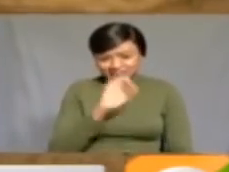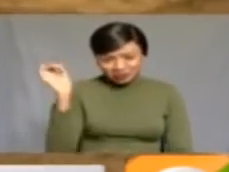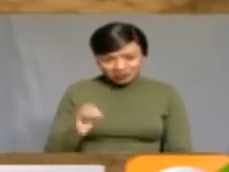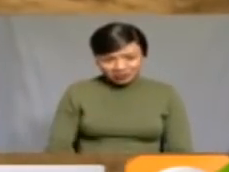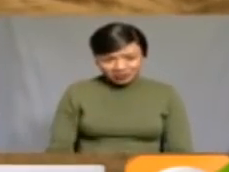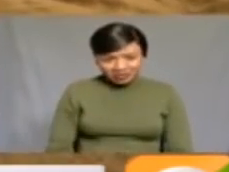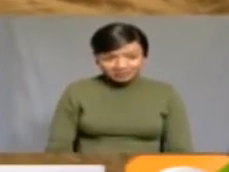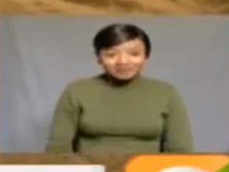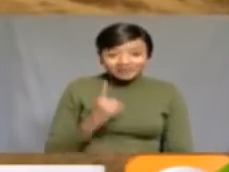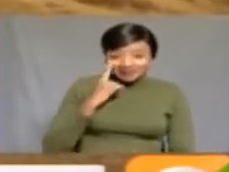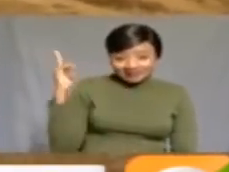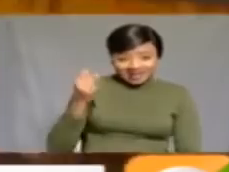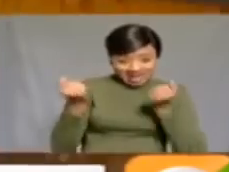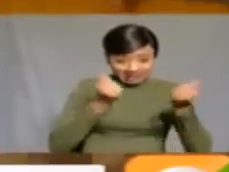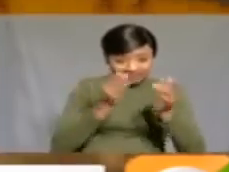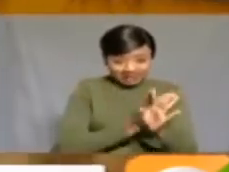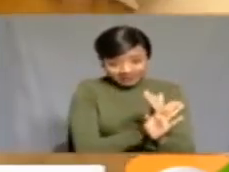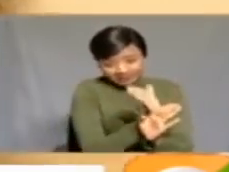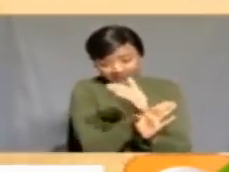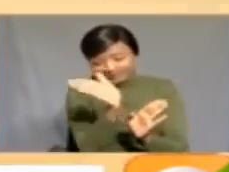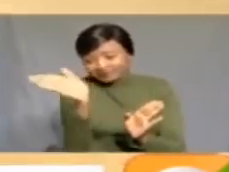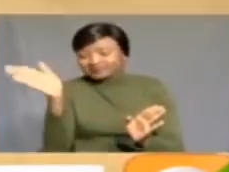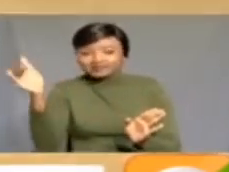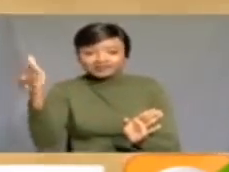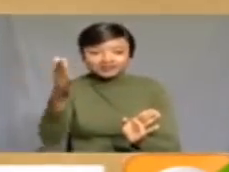using diverted routes away from the once busy highway,